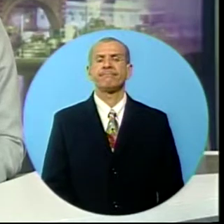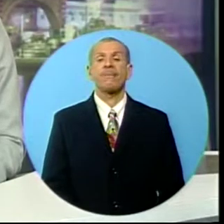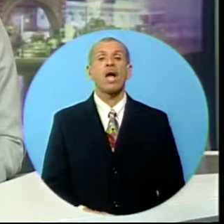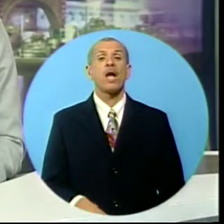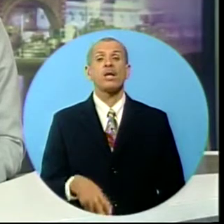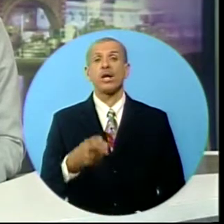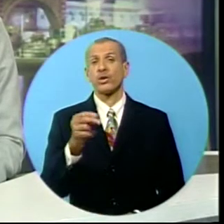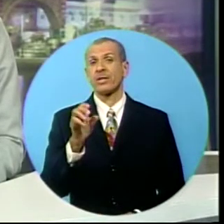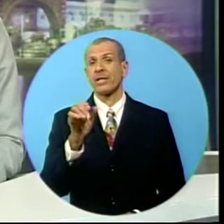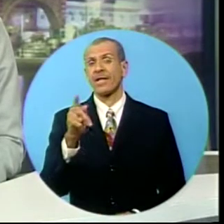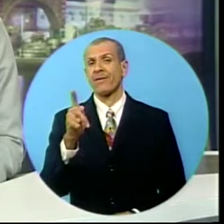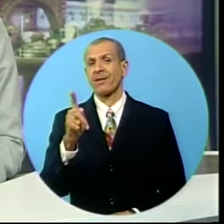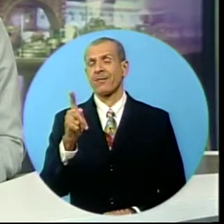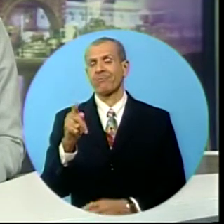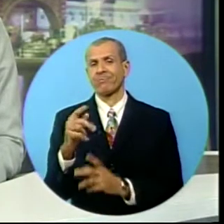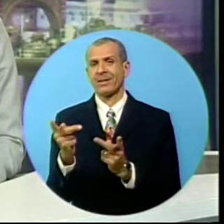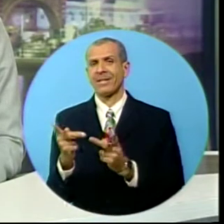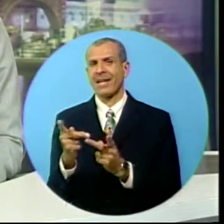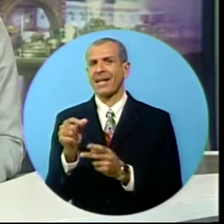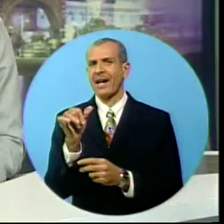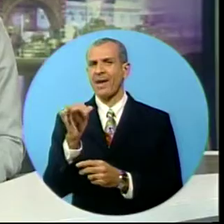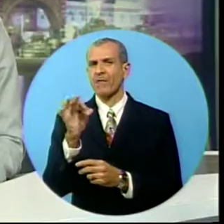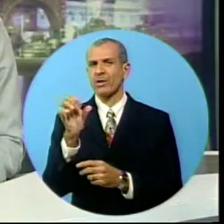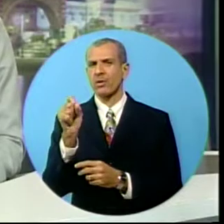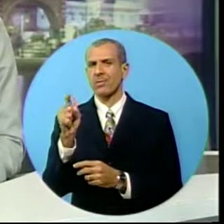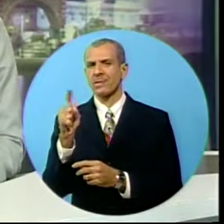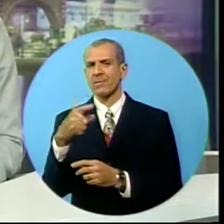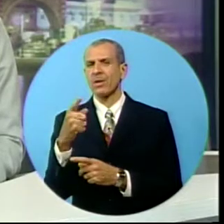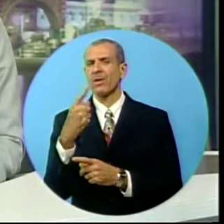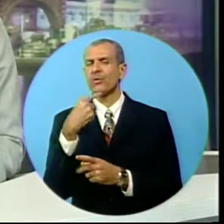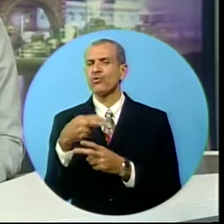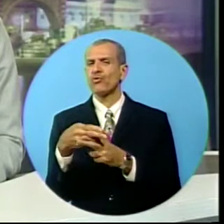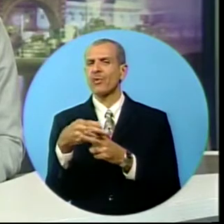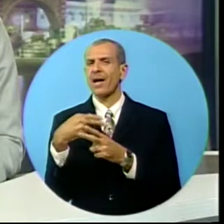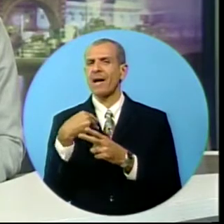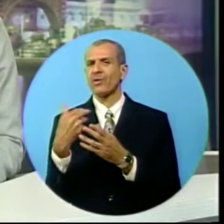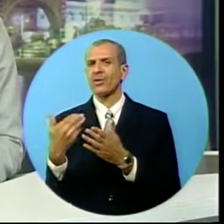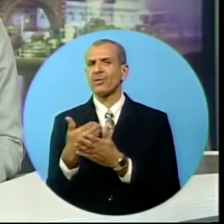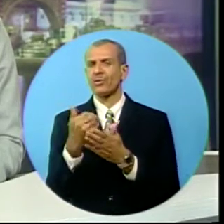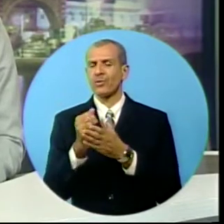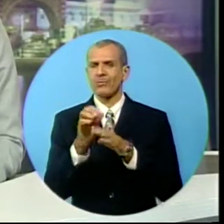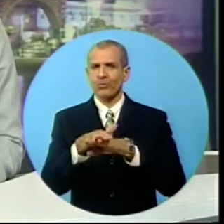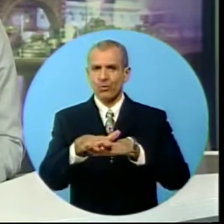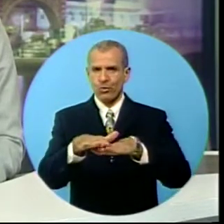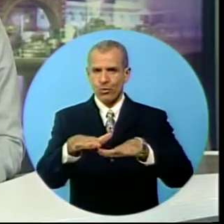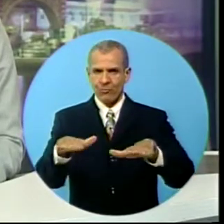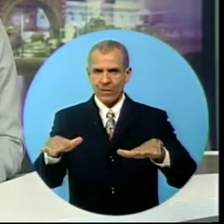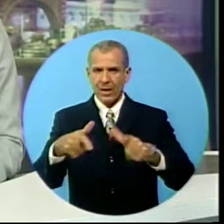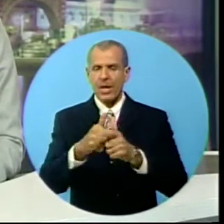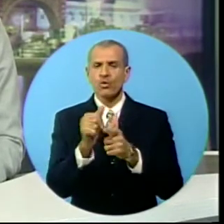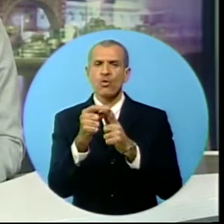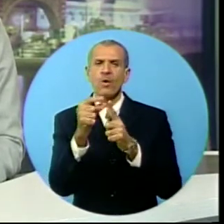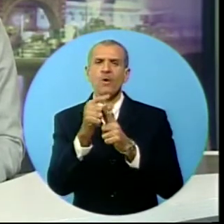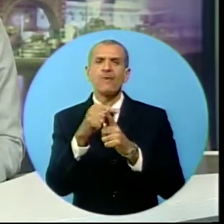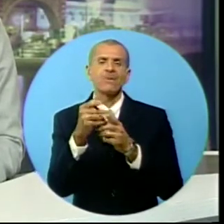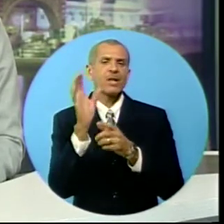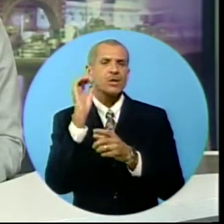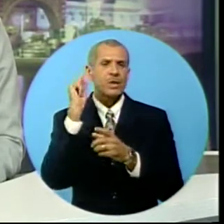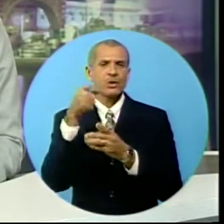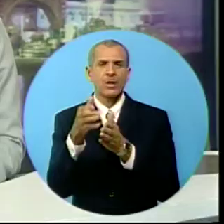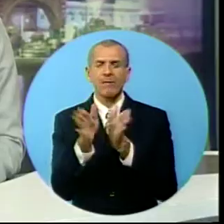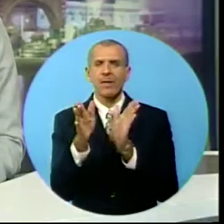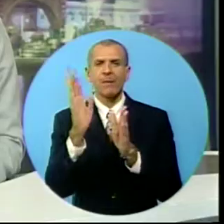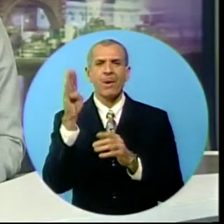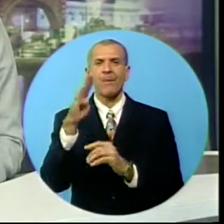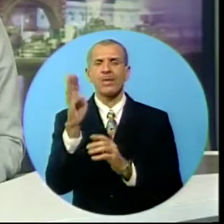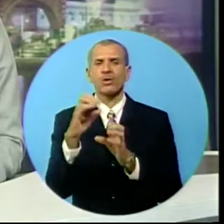well the hockey facility at the Garfield Sobers Complex could soon have a new astroturf that's the word from Secretary General of the Barbados